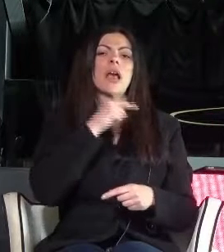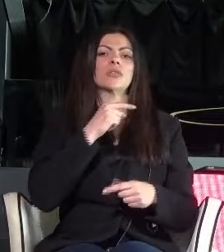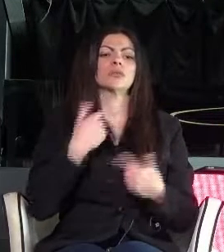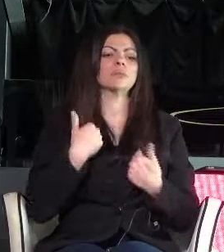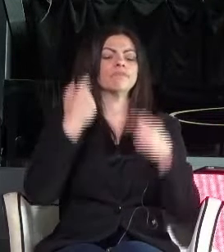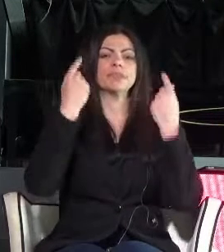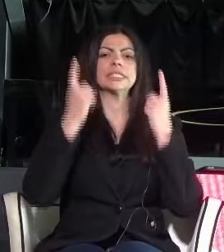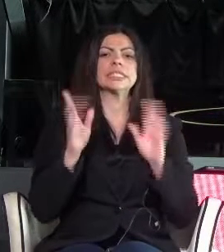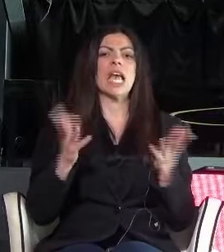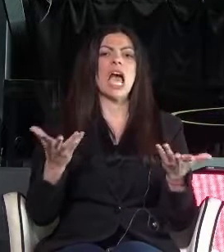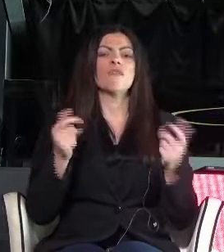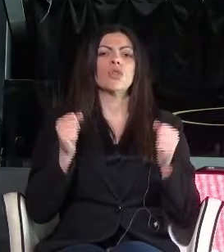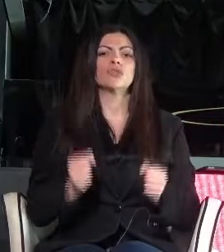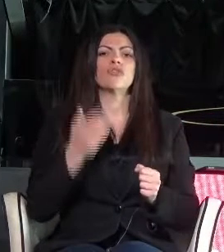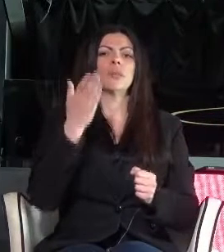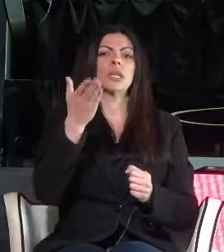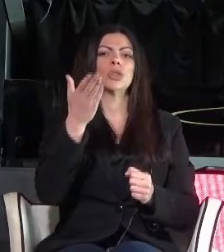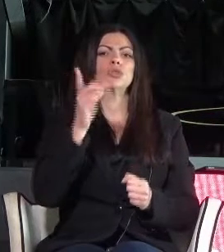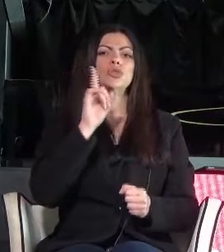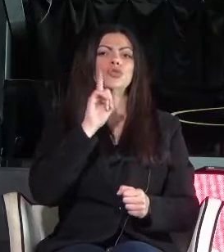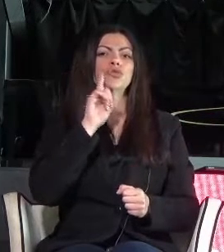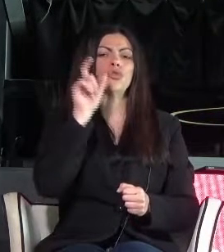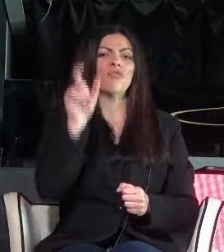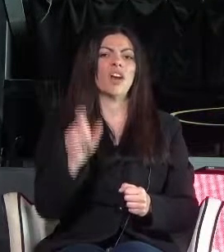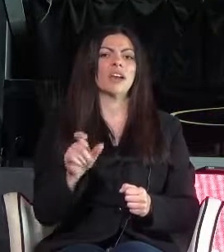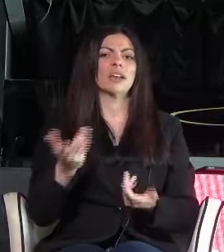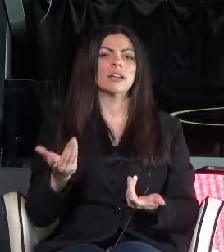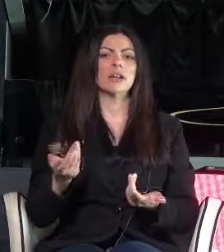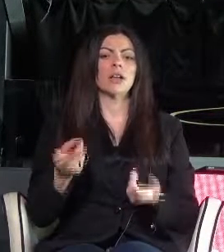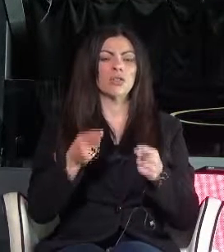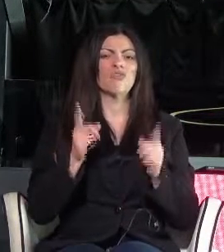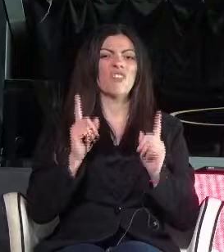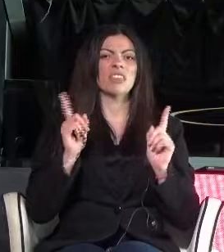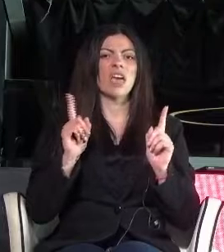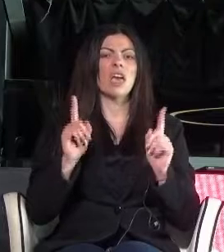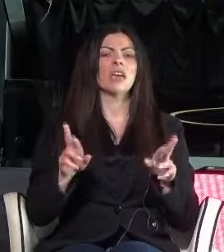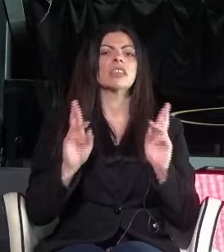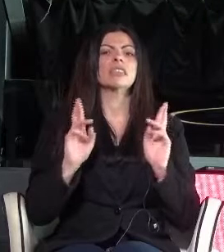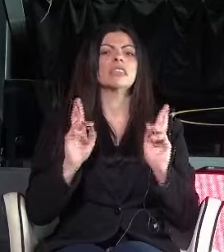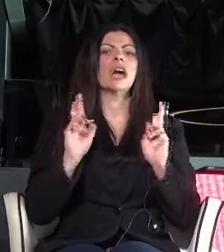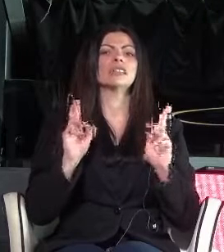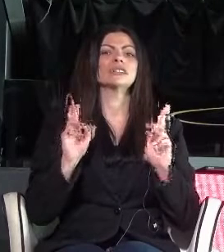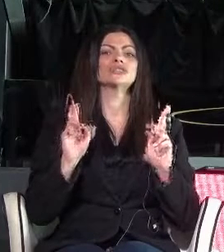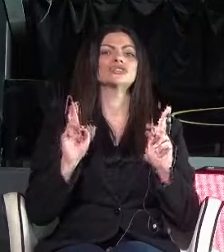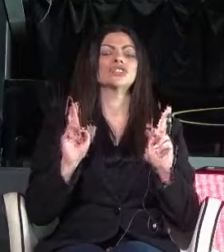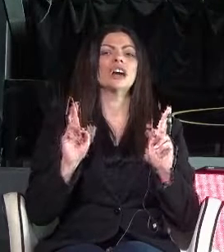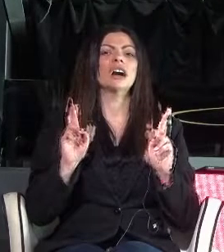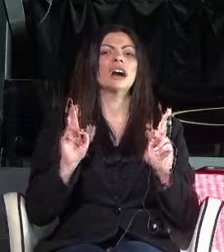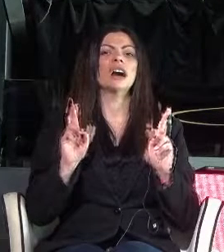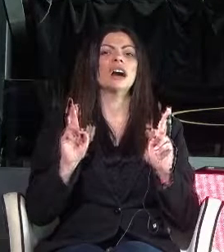very reliable and pro-democratic president Belarus is having, and so